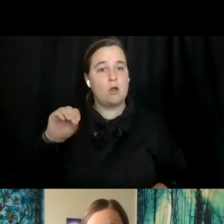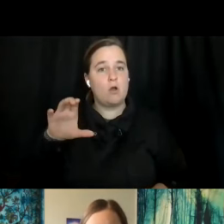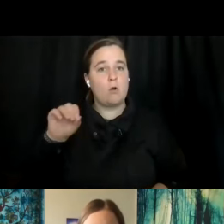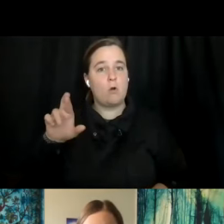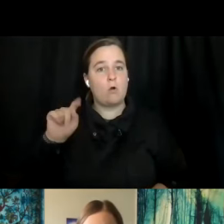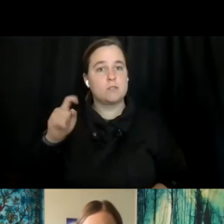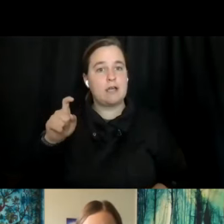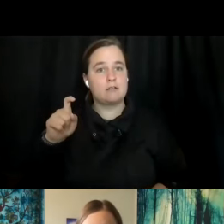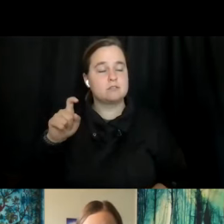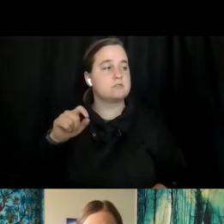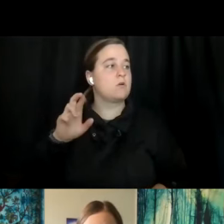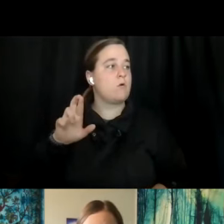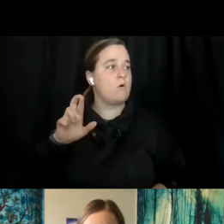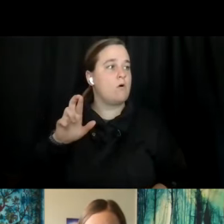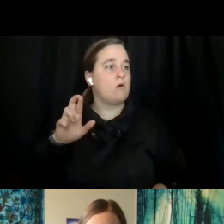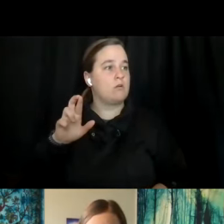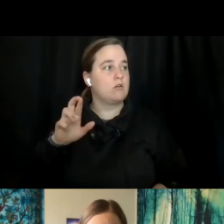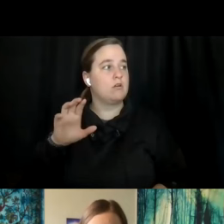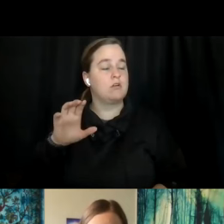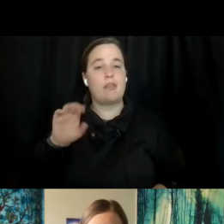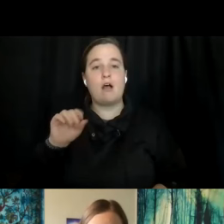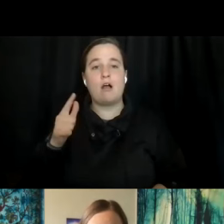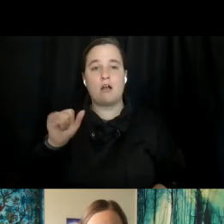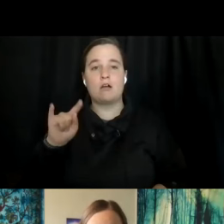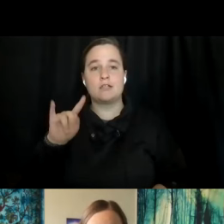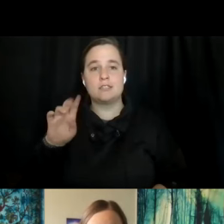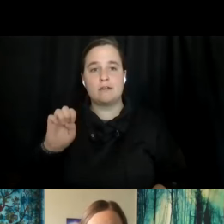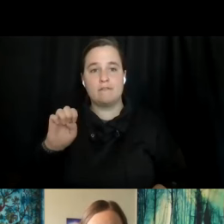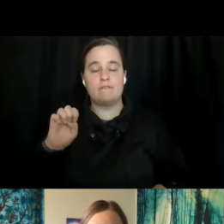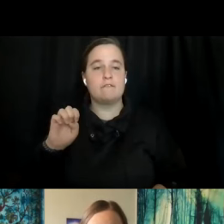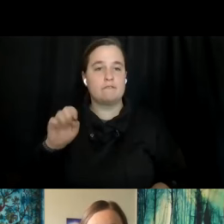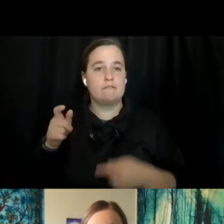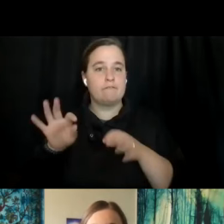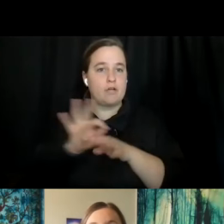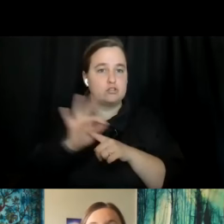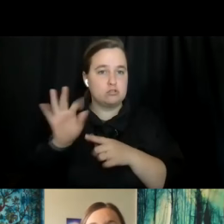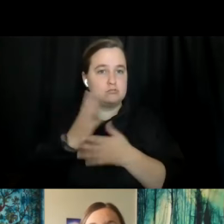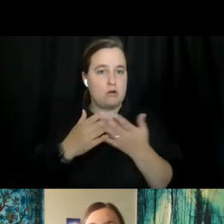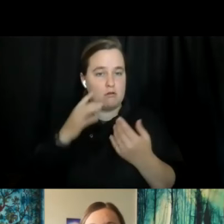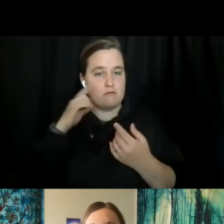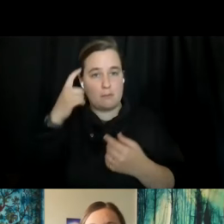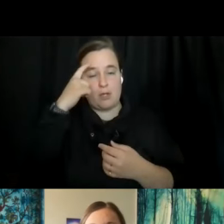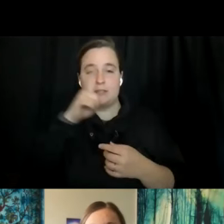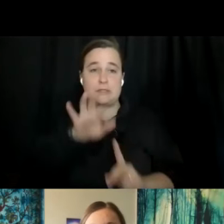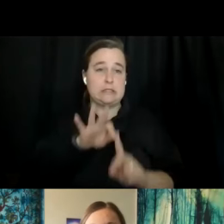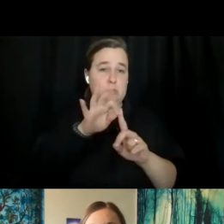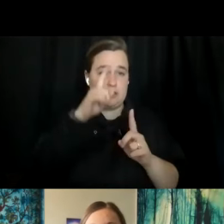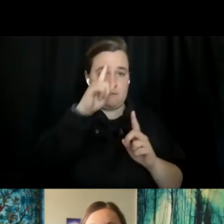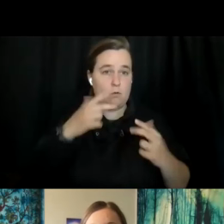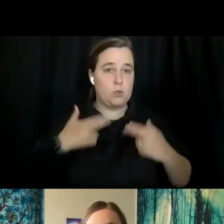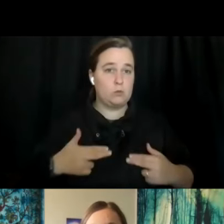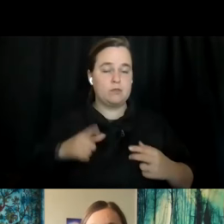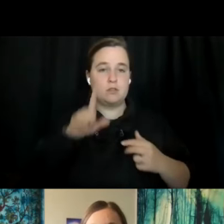functioning part of the brain, which is in a way uniquely human and something that differentiates us